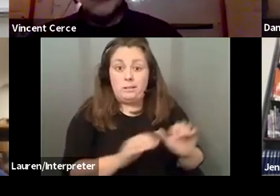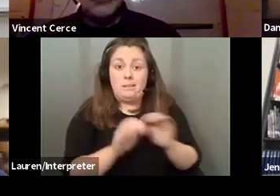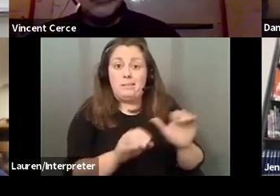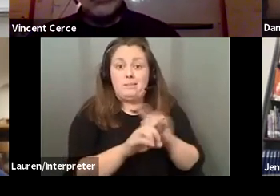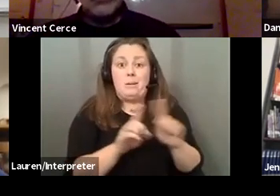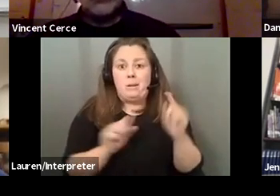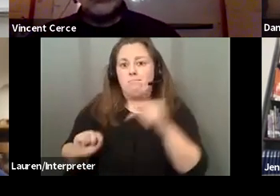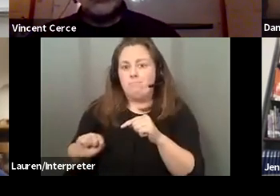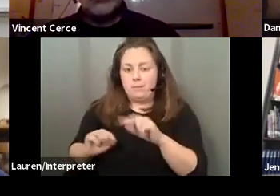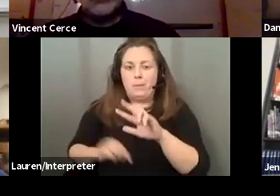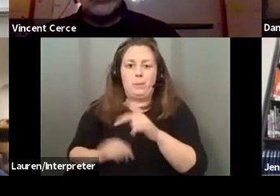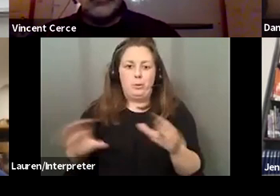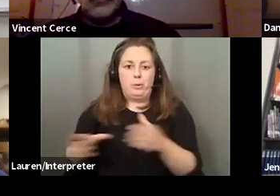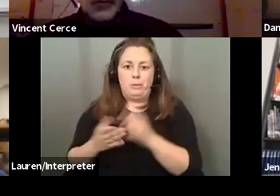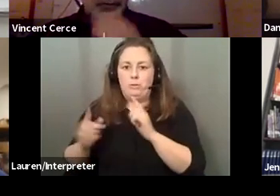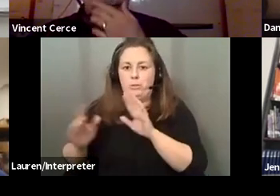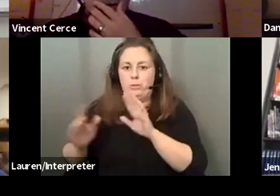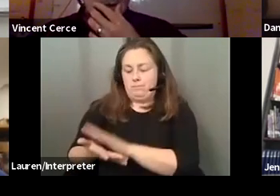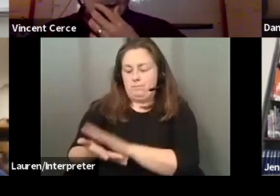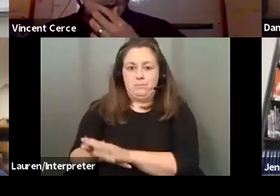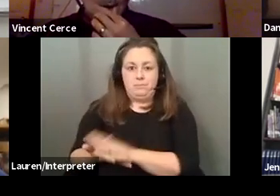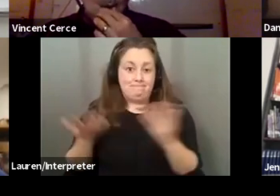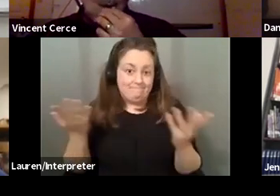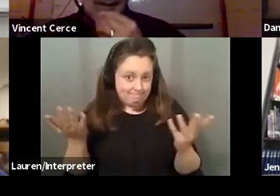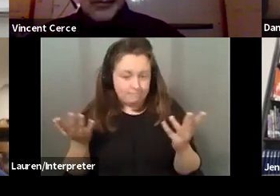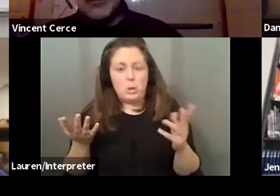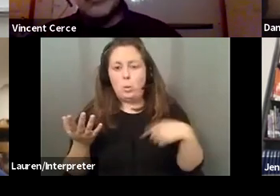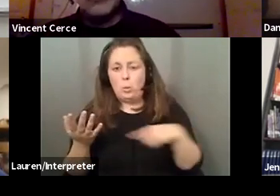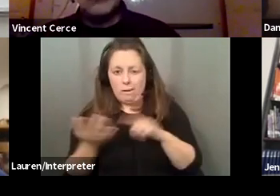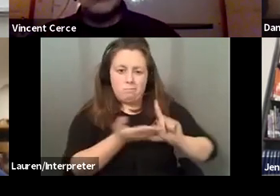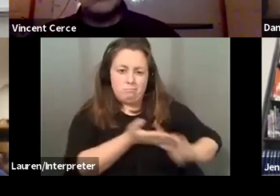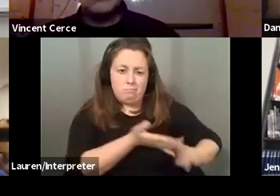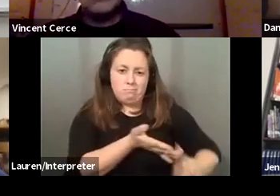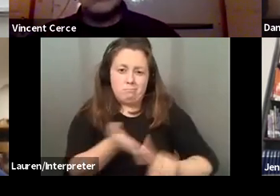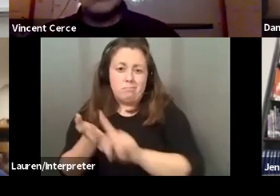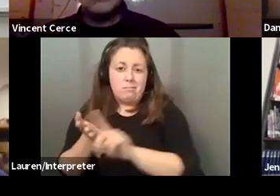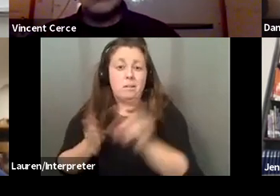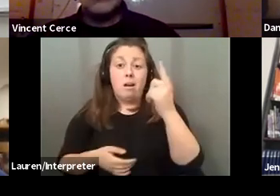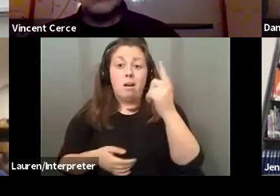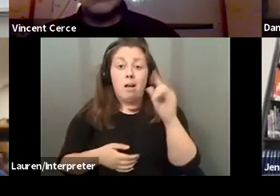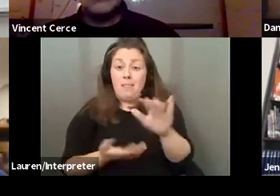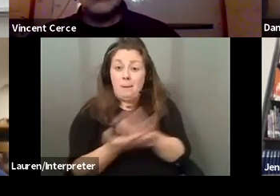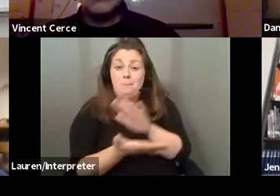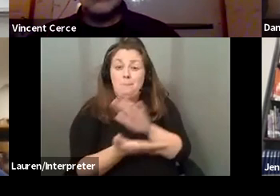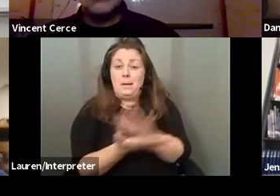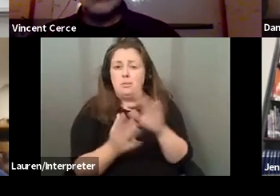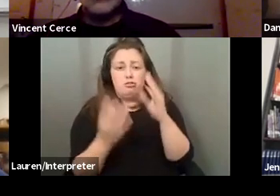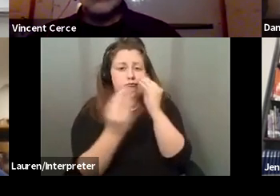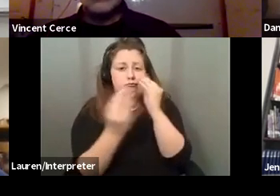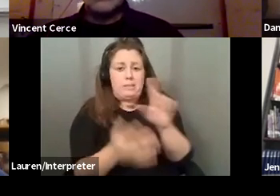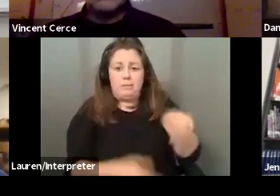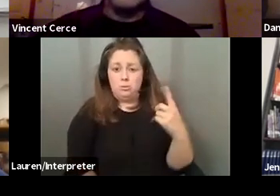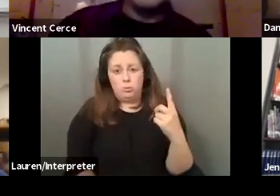So this is for information for you. It's getting a little bit of play in some communities. There's a North Shore community